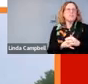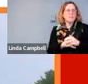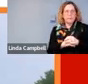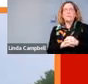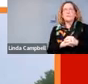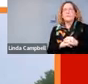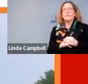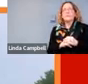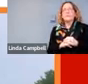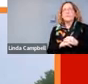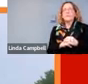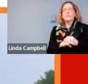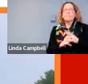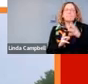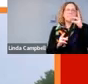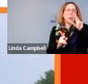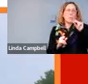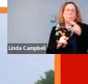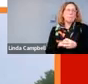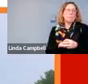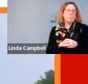the lake that we found them here.